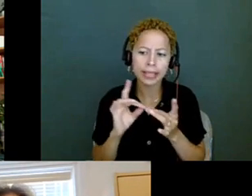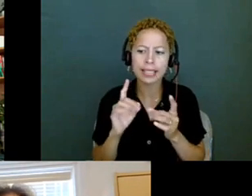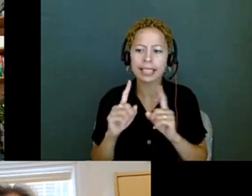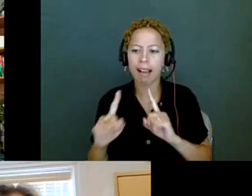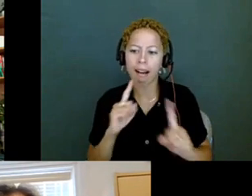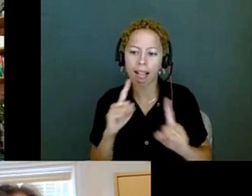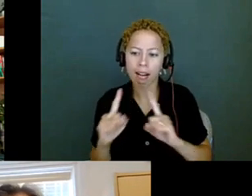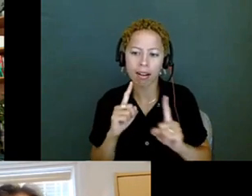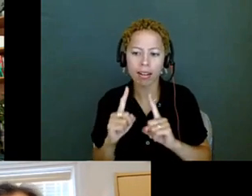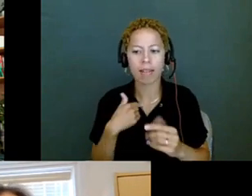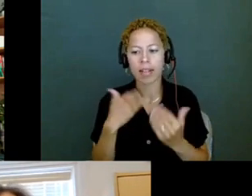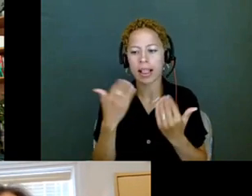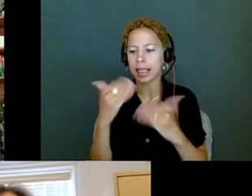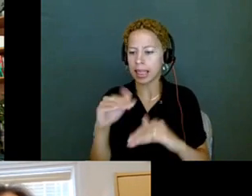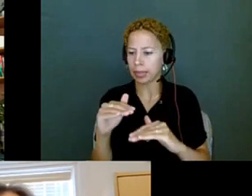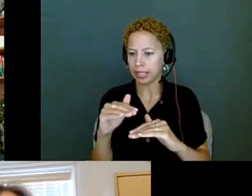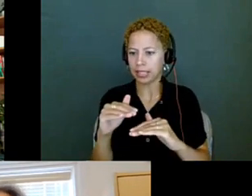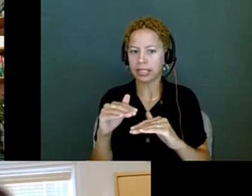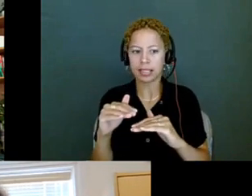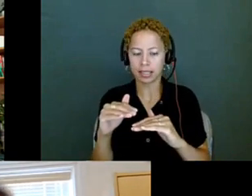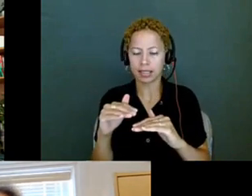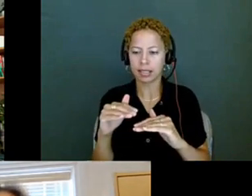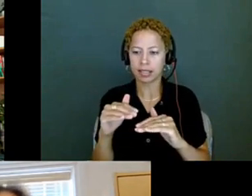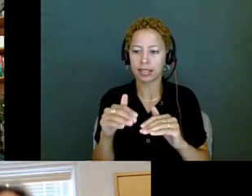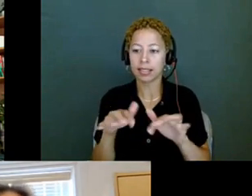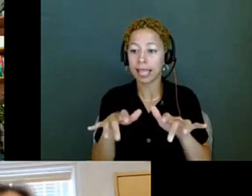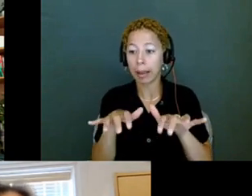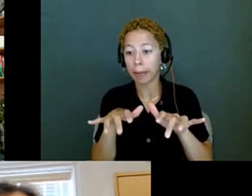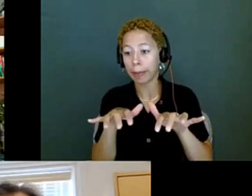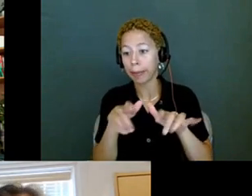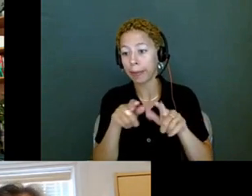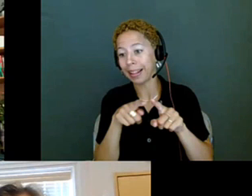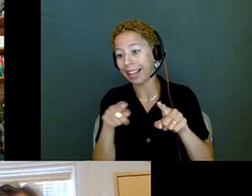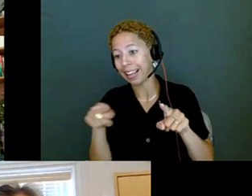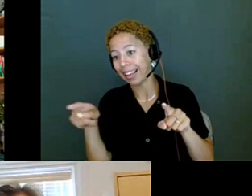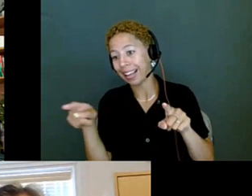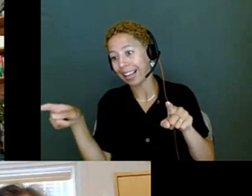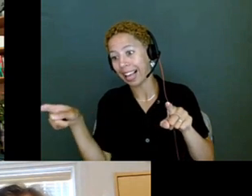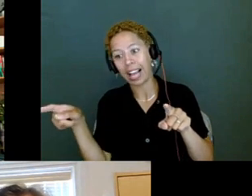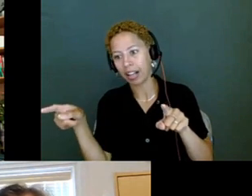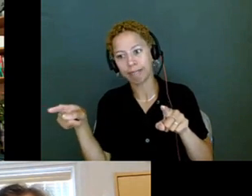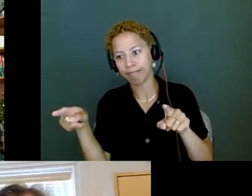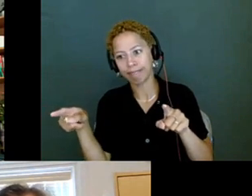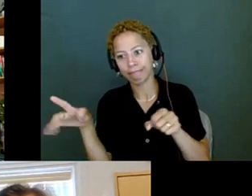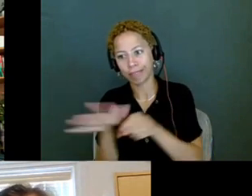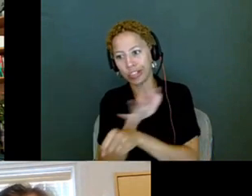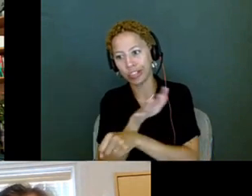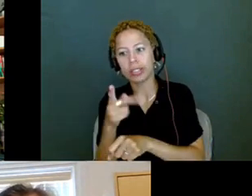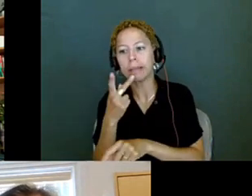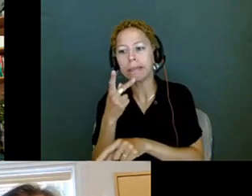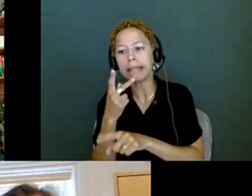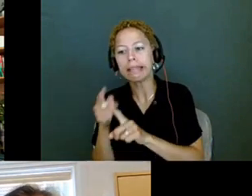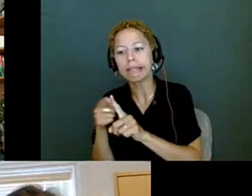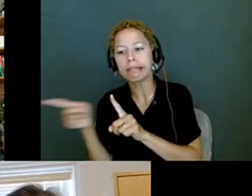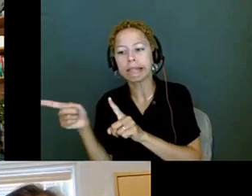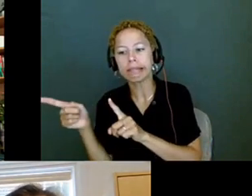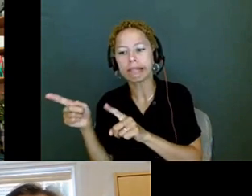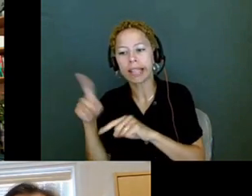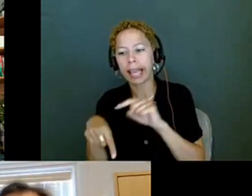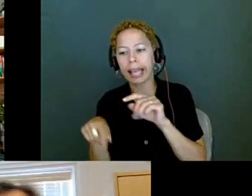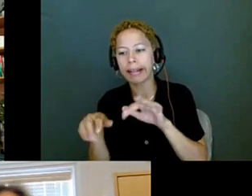many characters you can put on. And when you start typing, it'll turn pink when you're out of room. And LinkedIn,